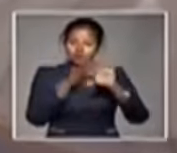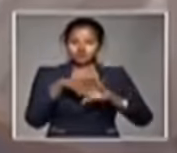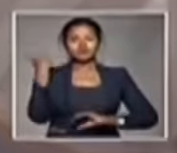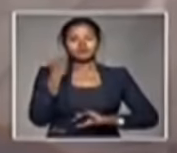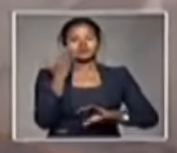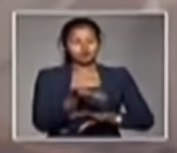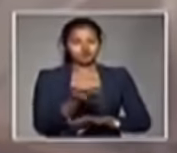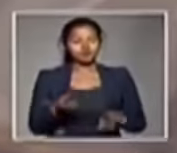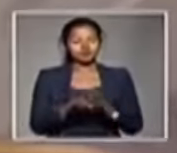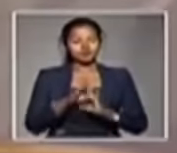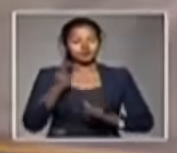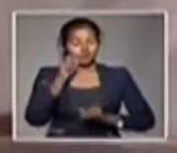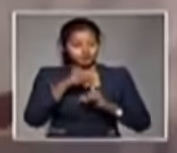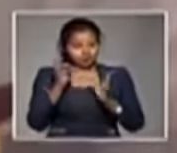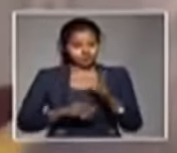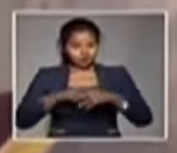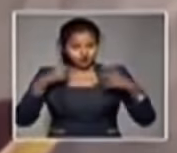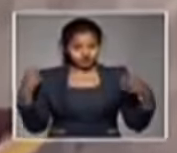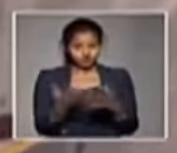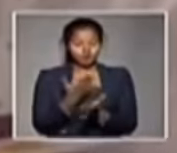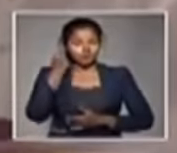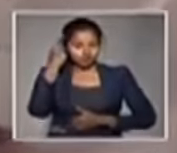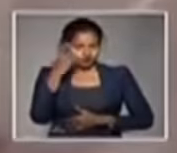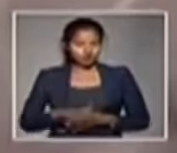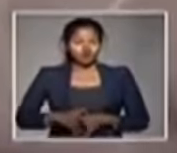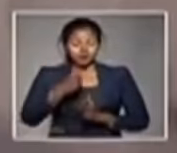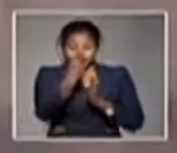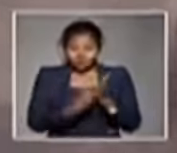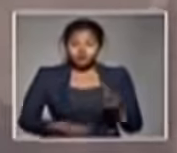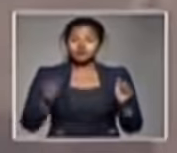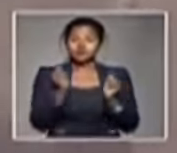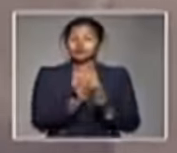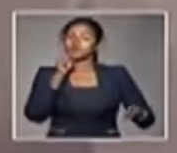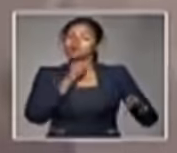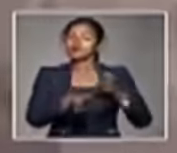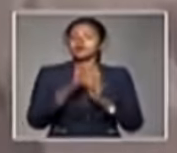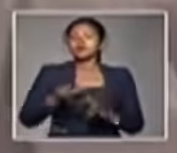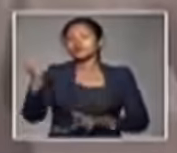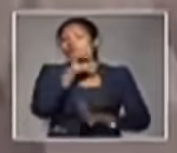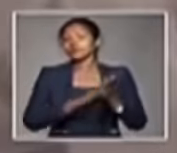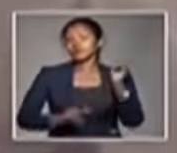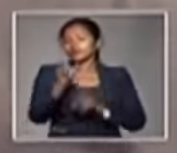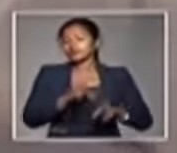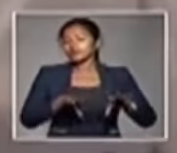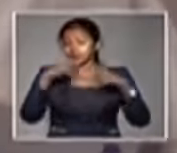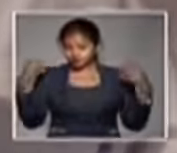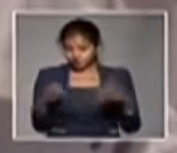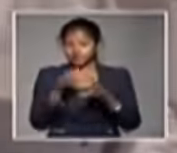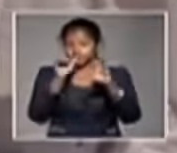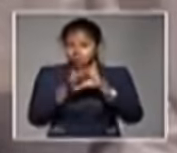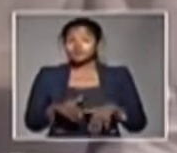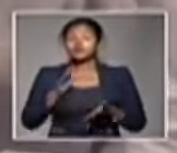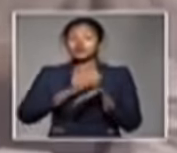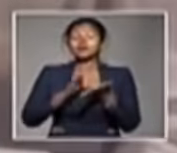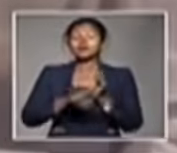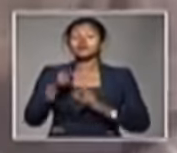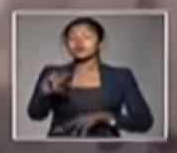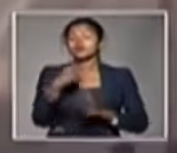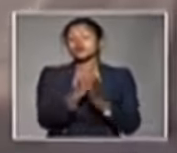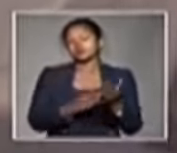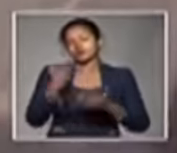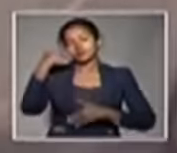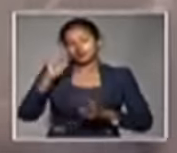The parliamentary group has decided to take legal action against the 8 members of the party who supported in favour of the 20th Amendment